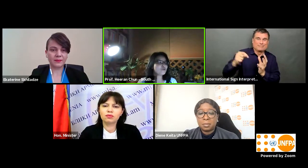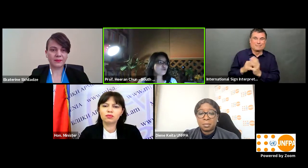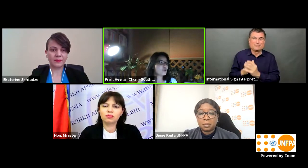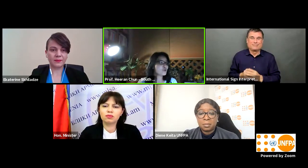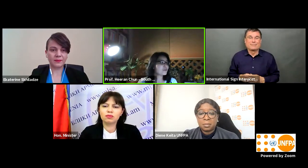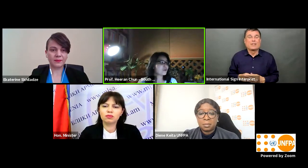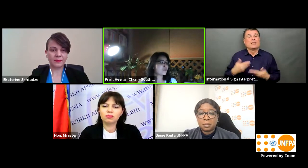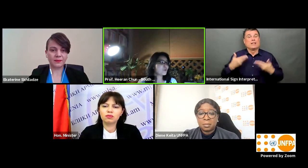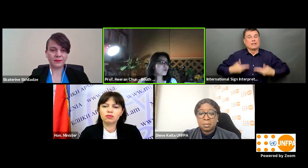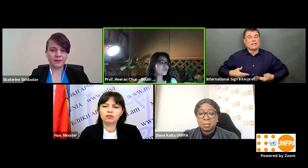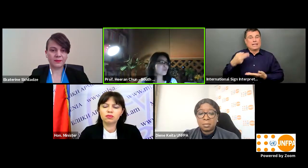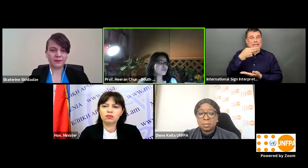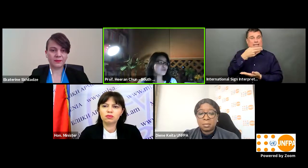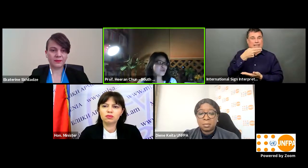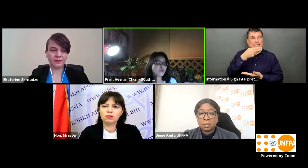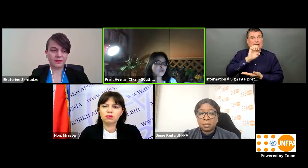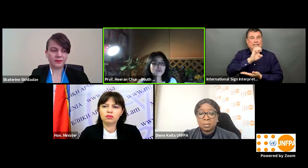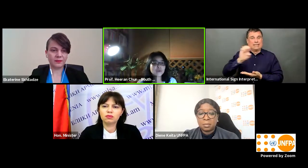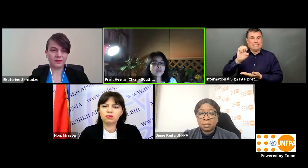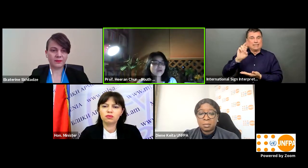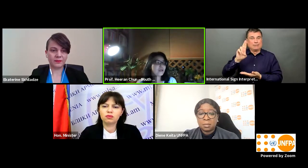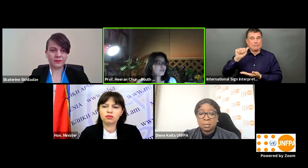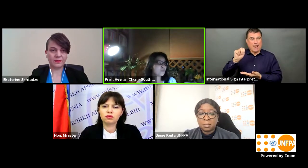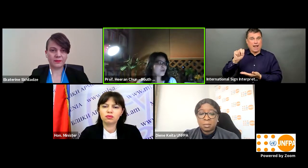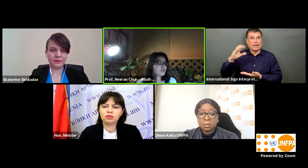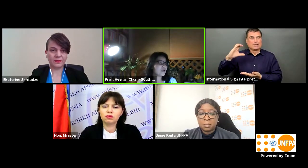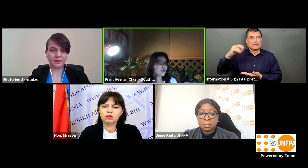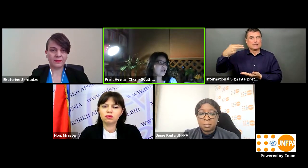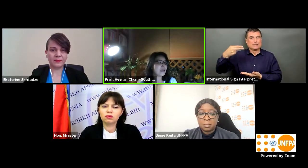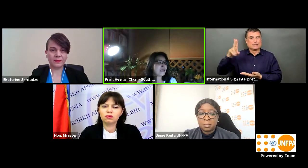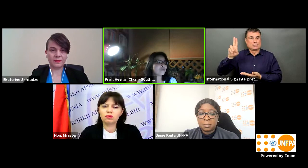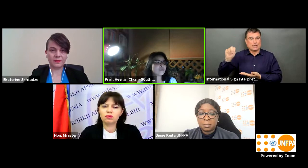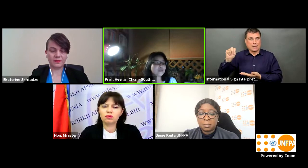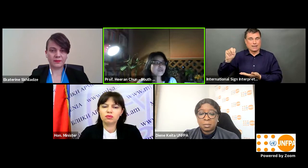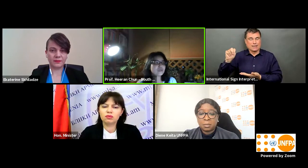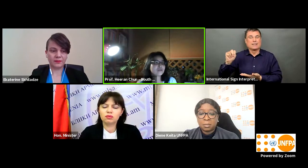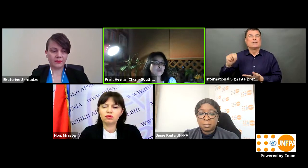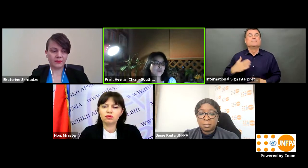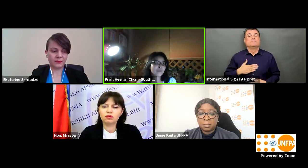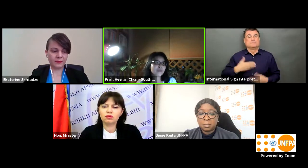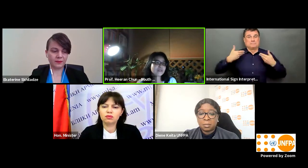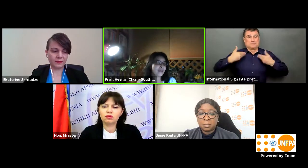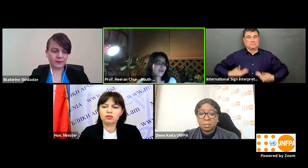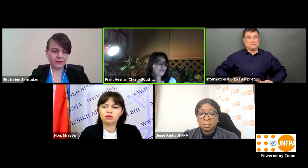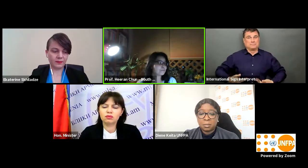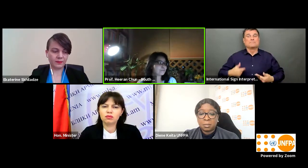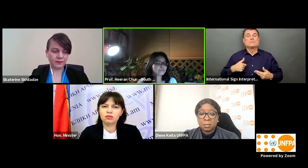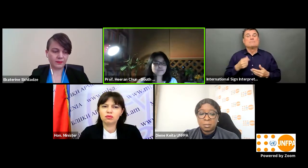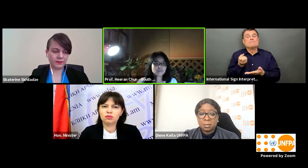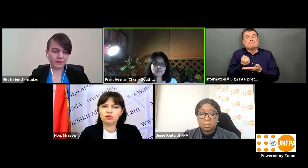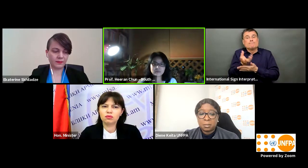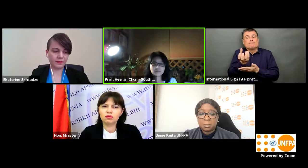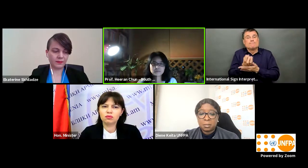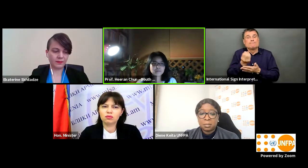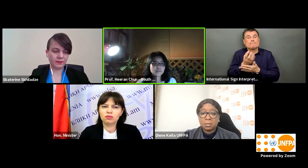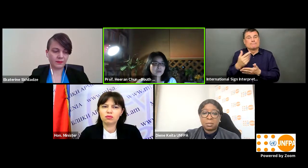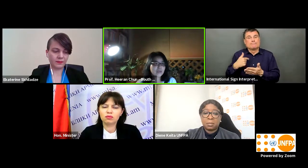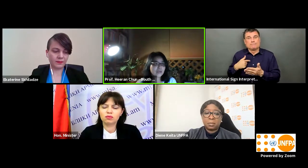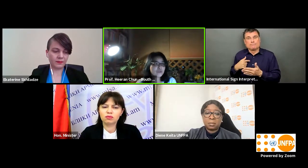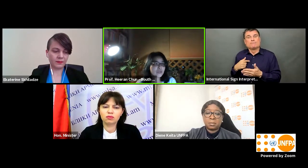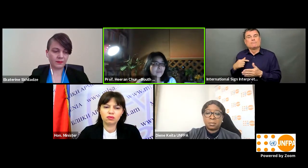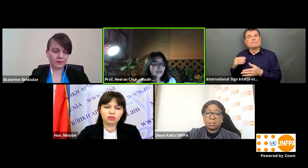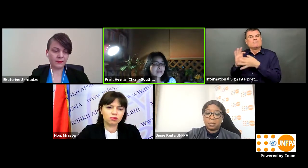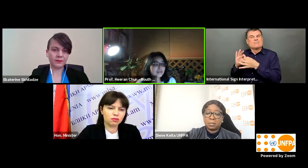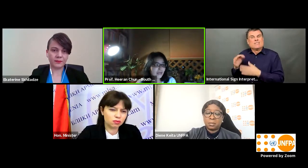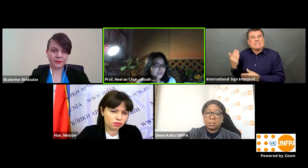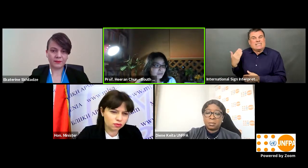happy to share the current experience with you, especially in light of a recent Women's Day.